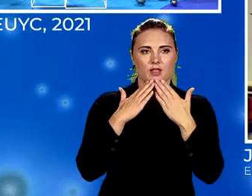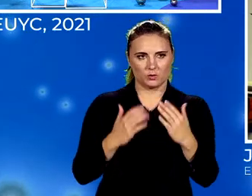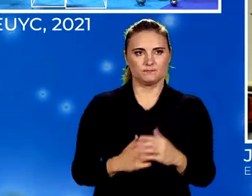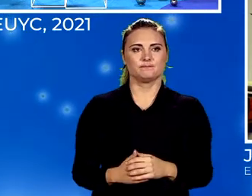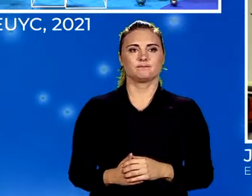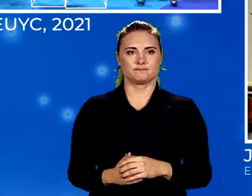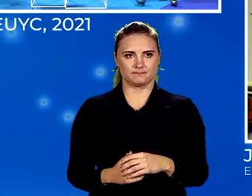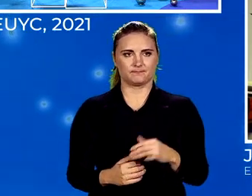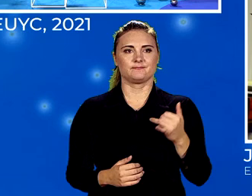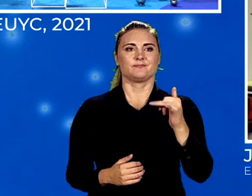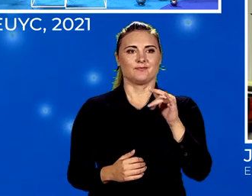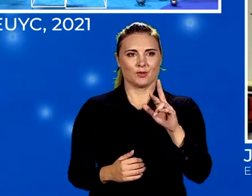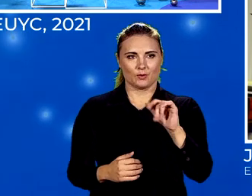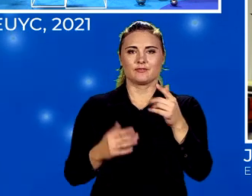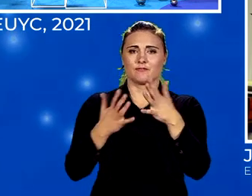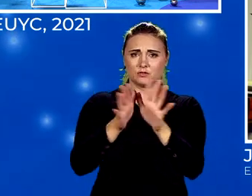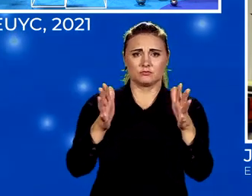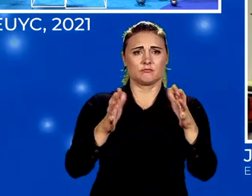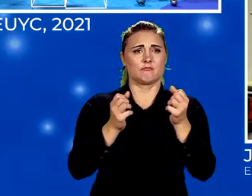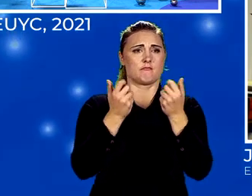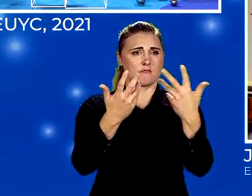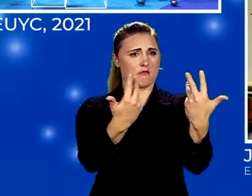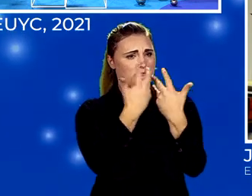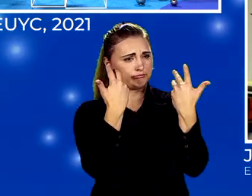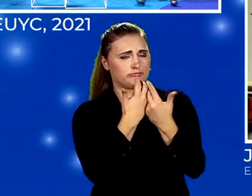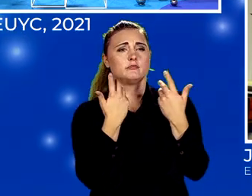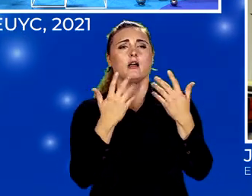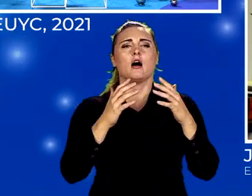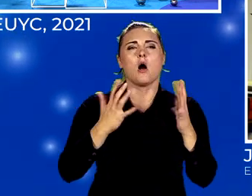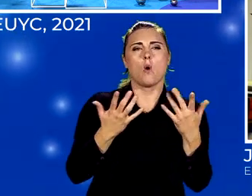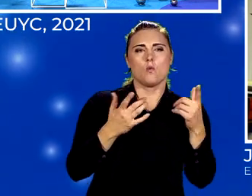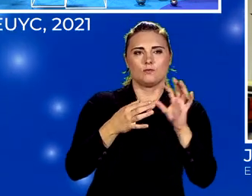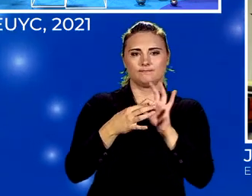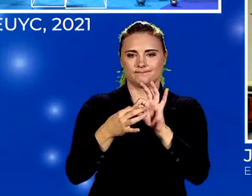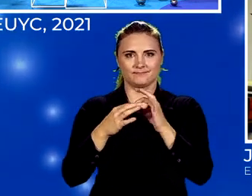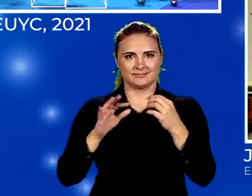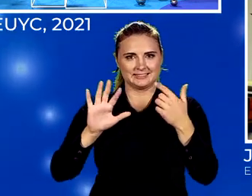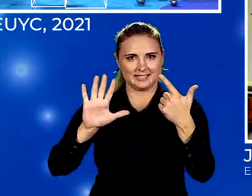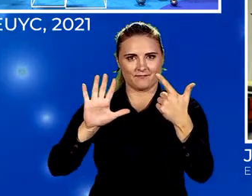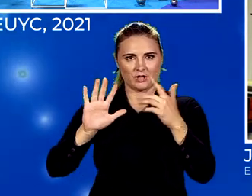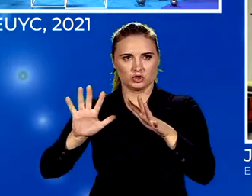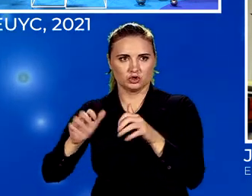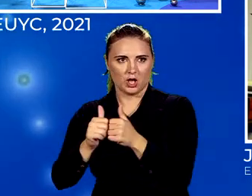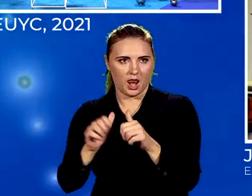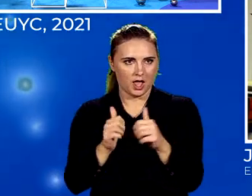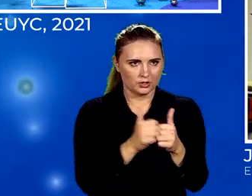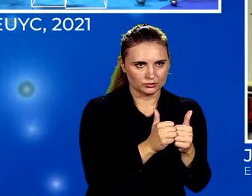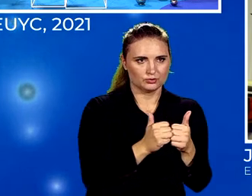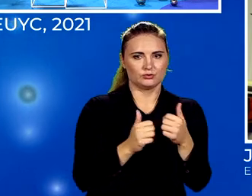lot. But for example, we are working closely with our 7 resource SALTO centers. And one of them is